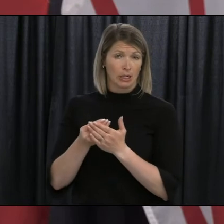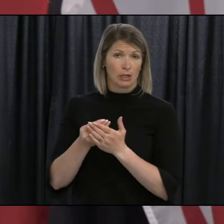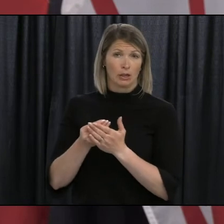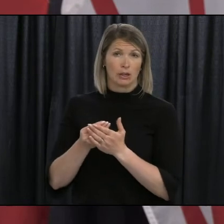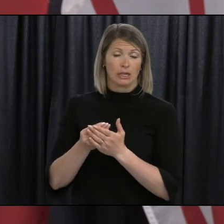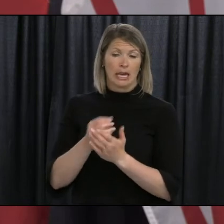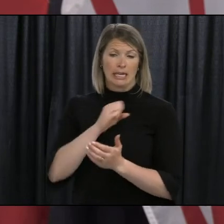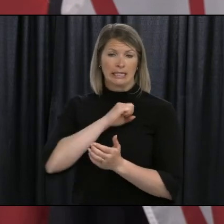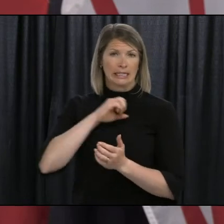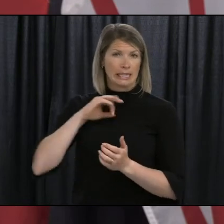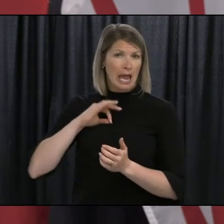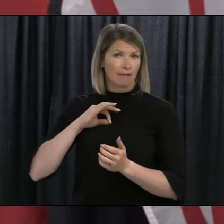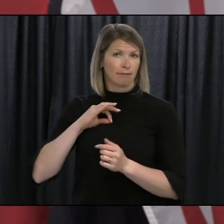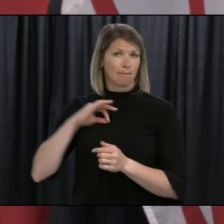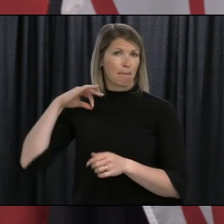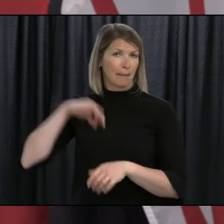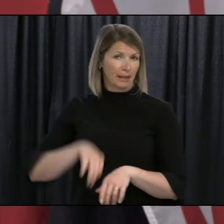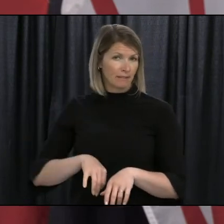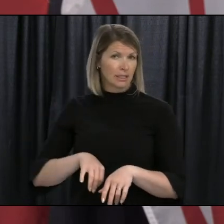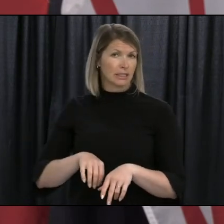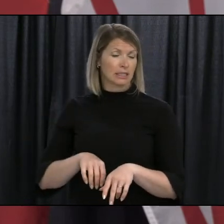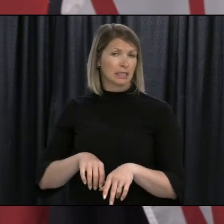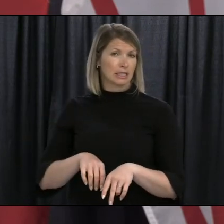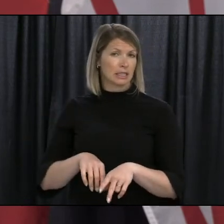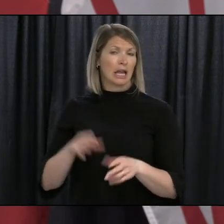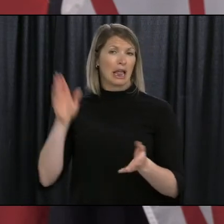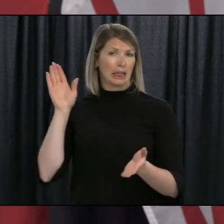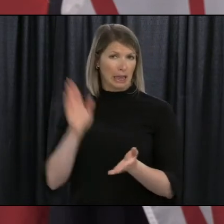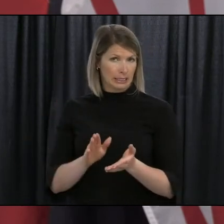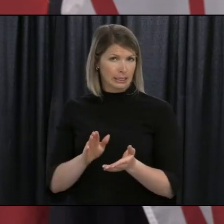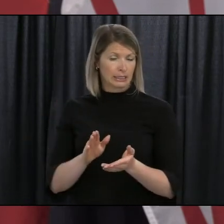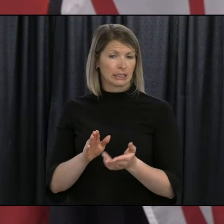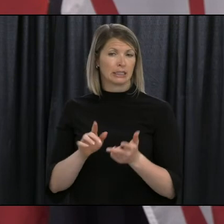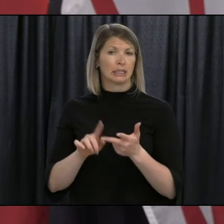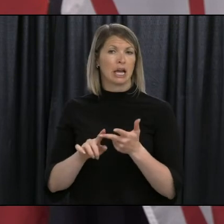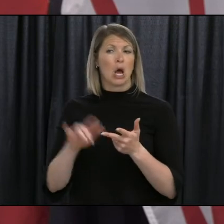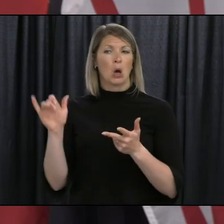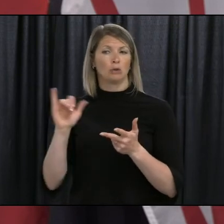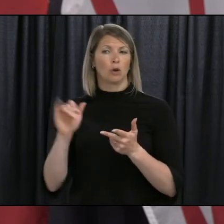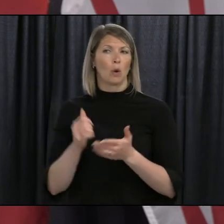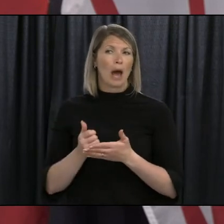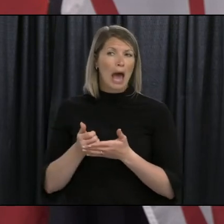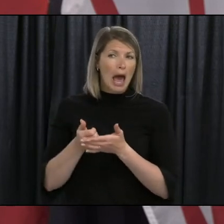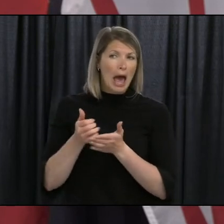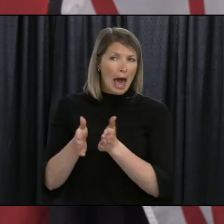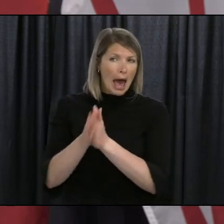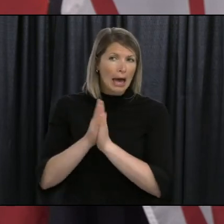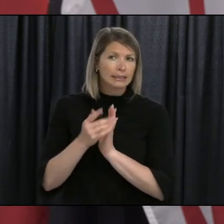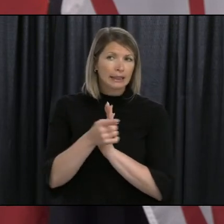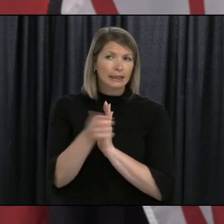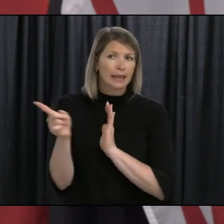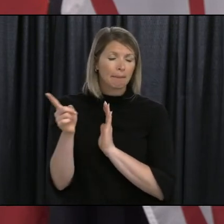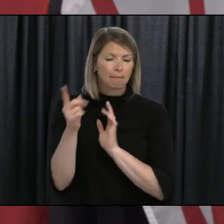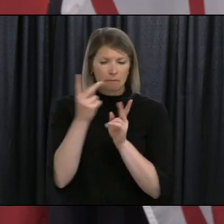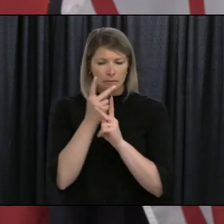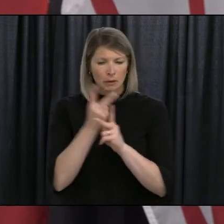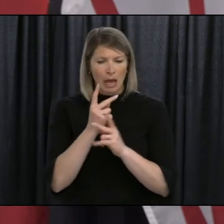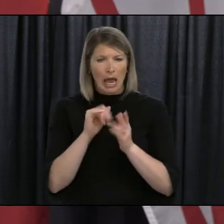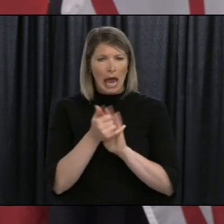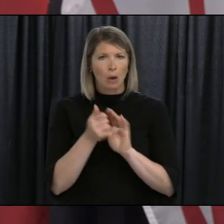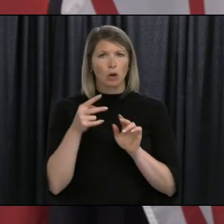staffing complements and looking at a way forward and working with our agencies, boards and